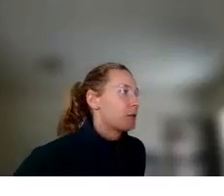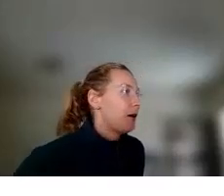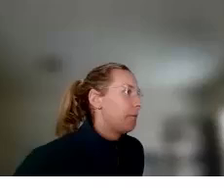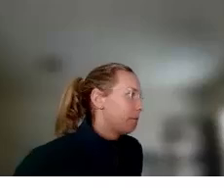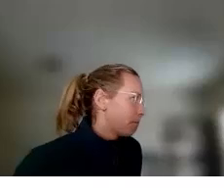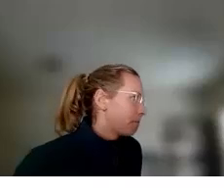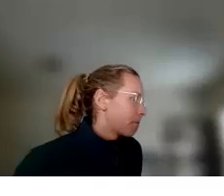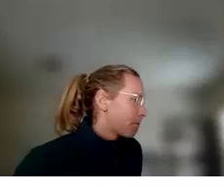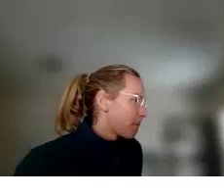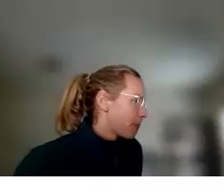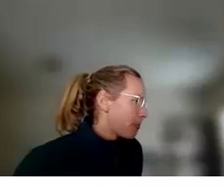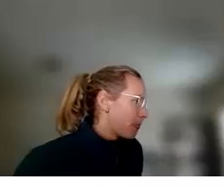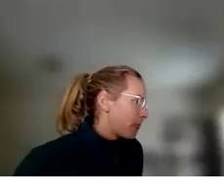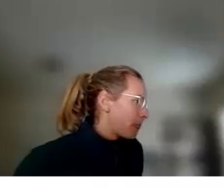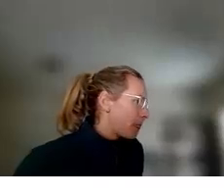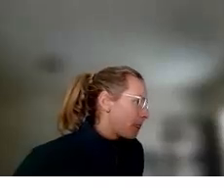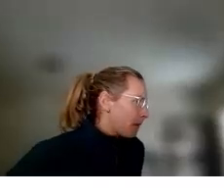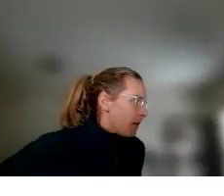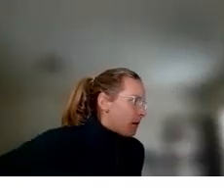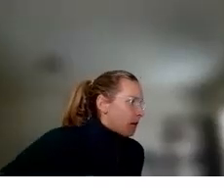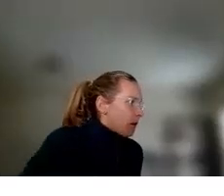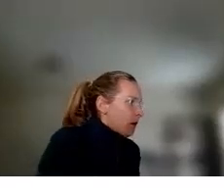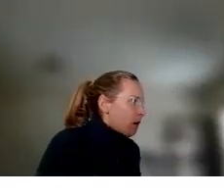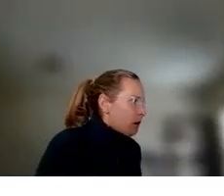this waiver as well.